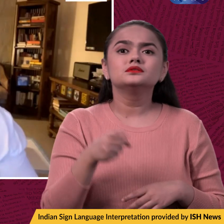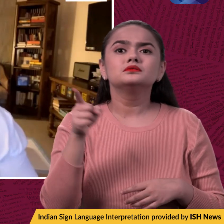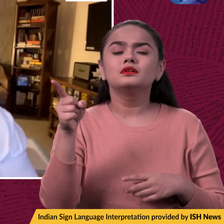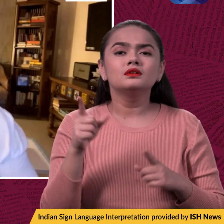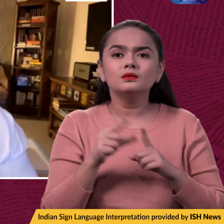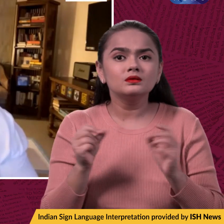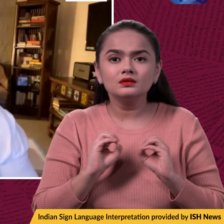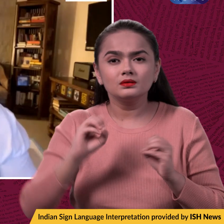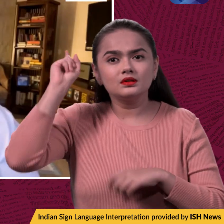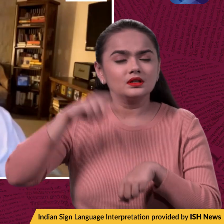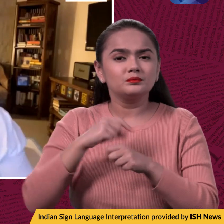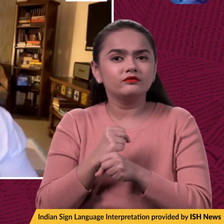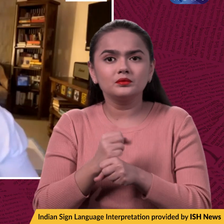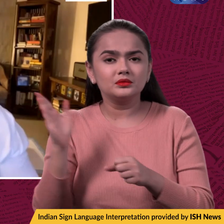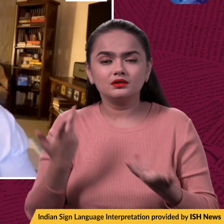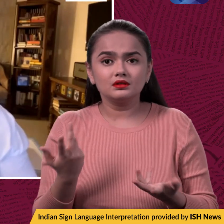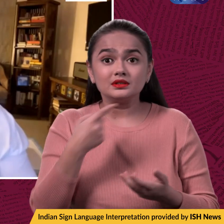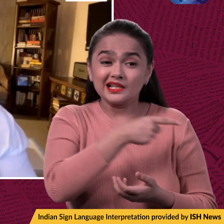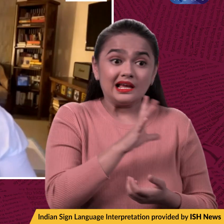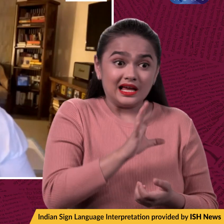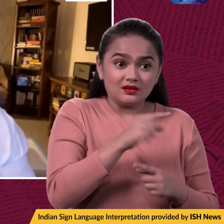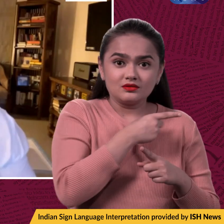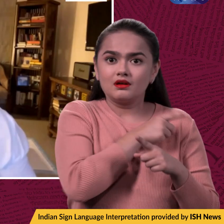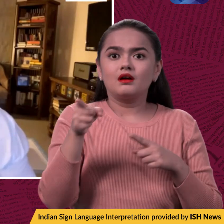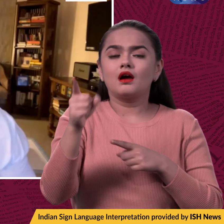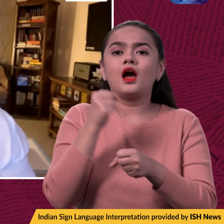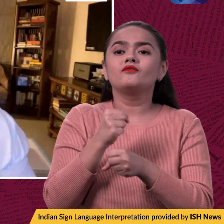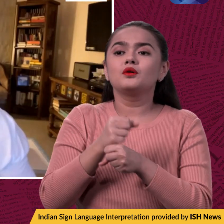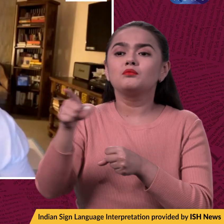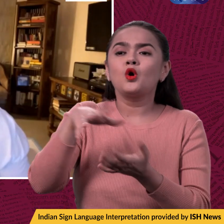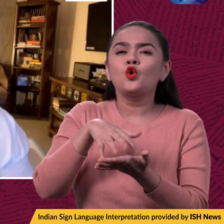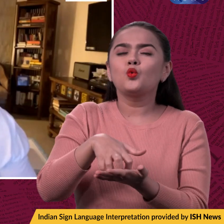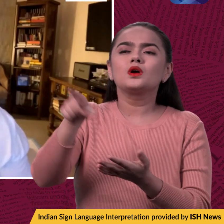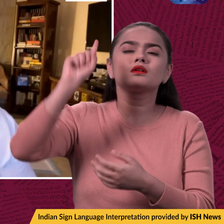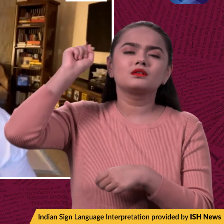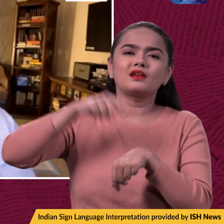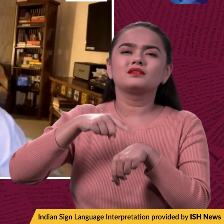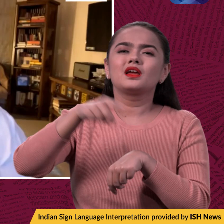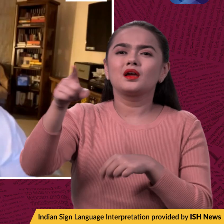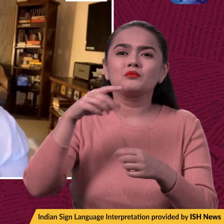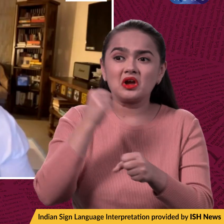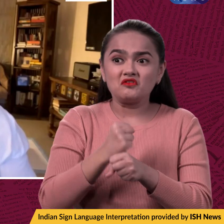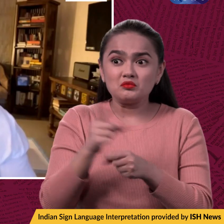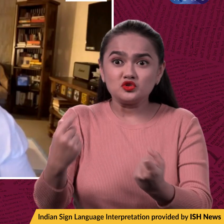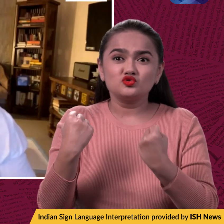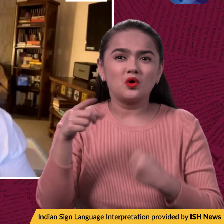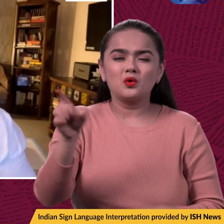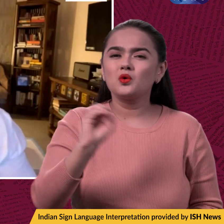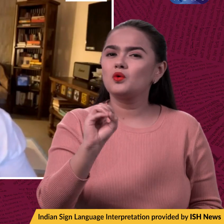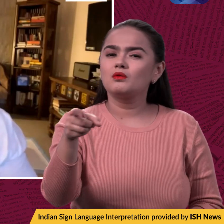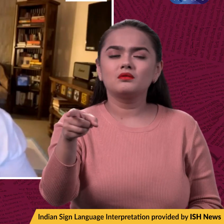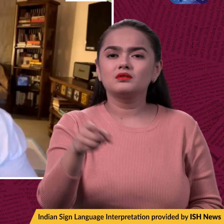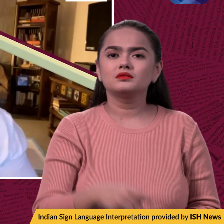following India's 9/11. So basically, he has called the UPA government weak in its response to those